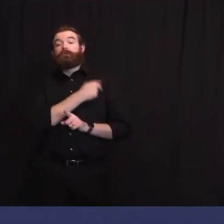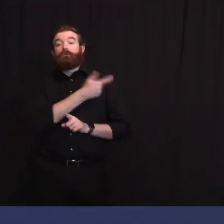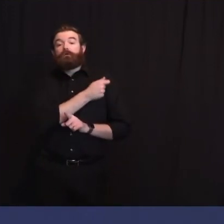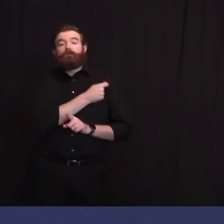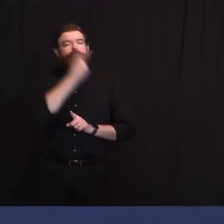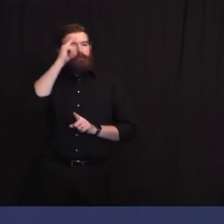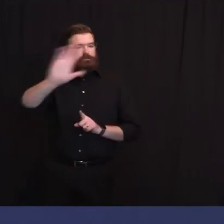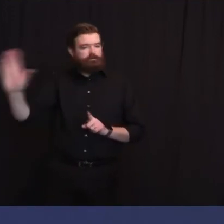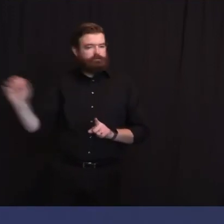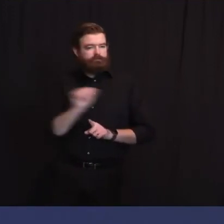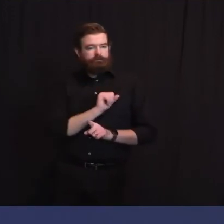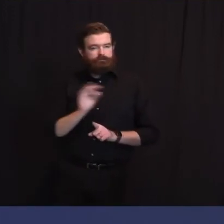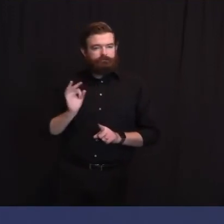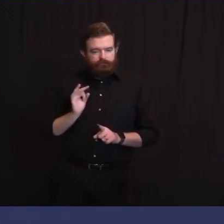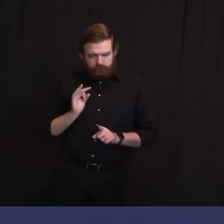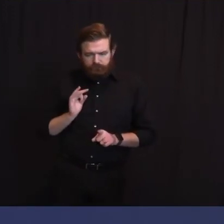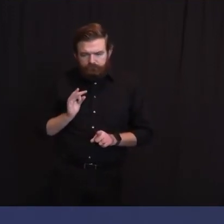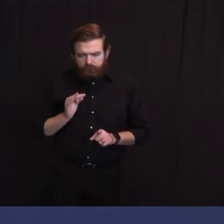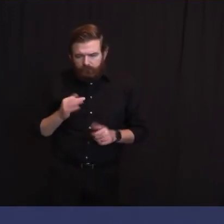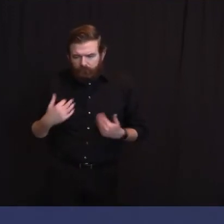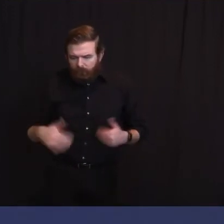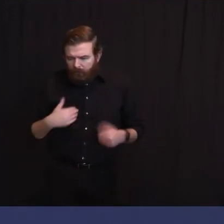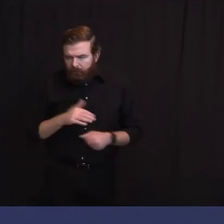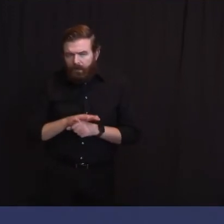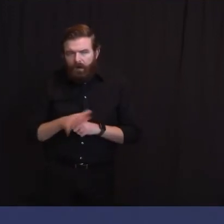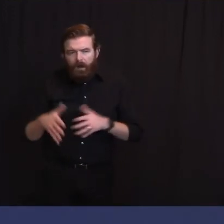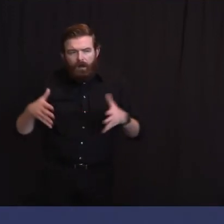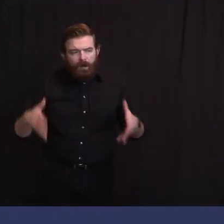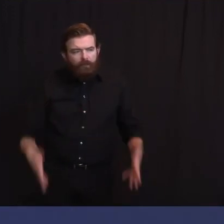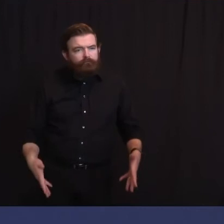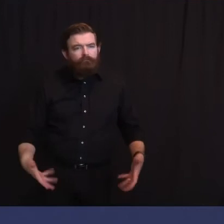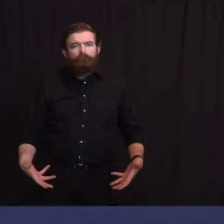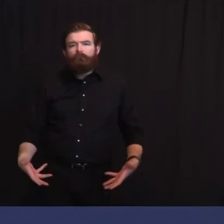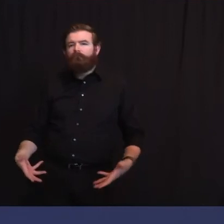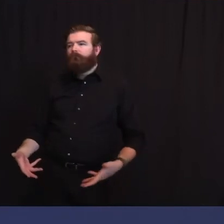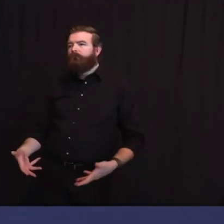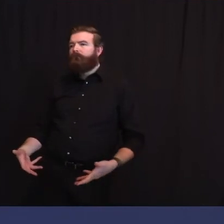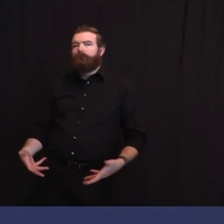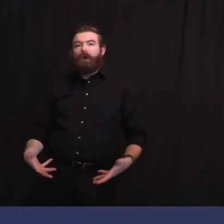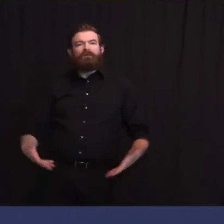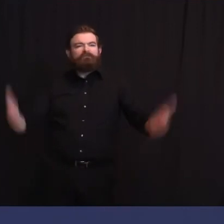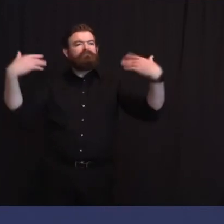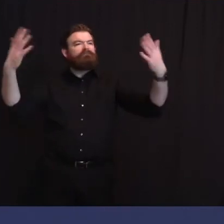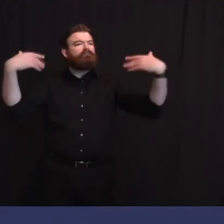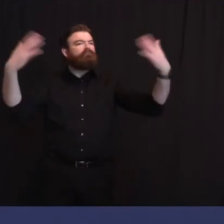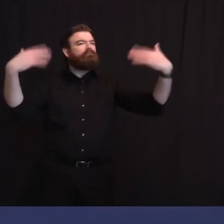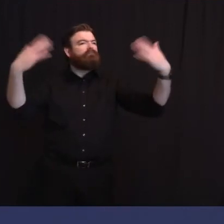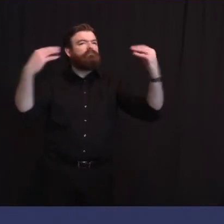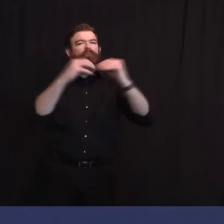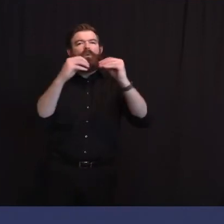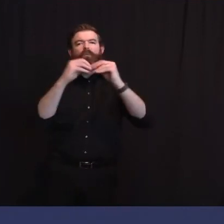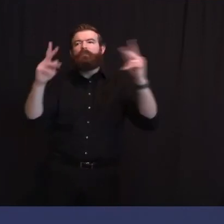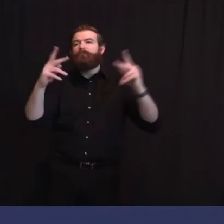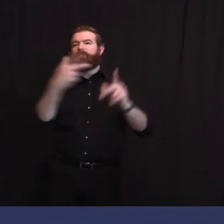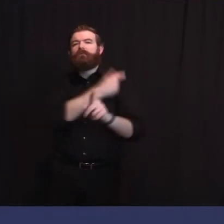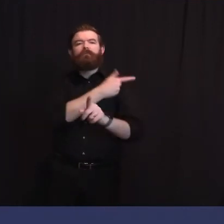open this thing up. And that's a typical reality that's happening in a lot of places right now.